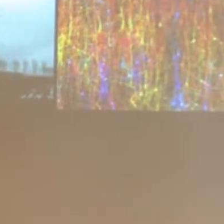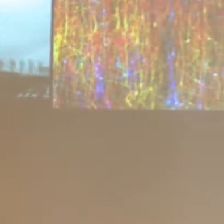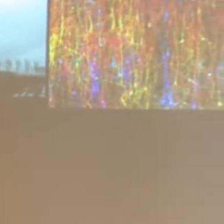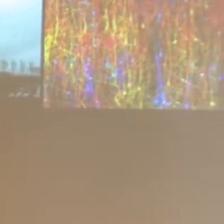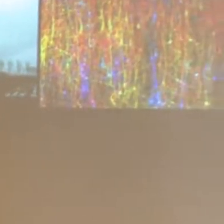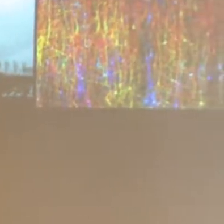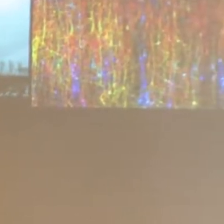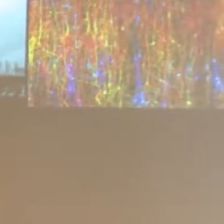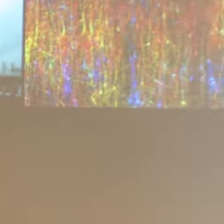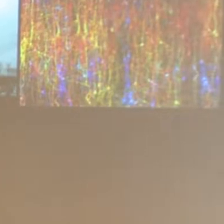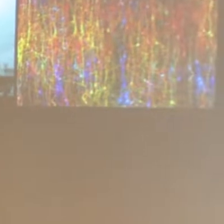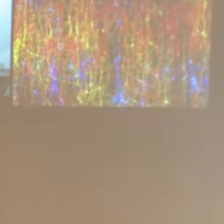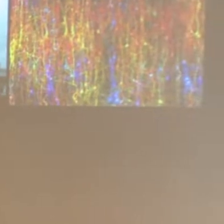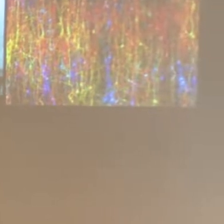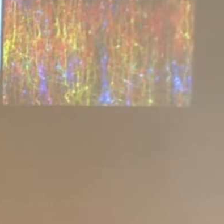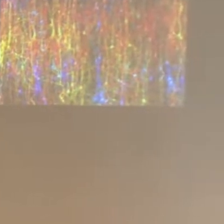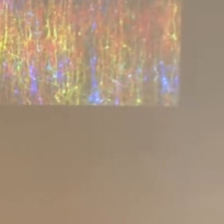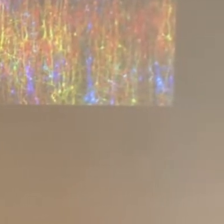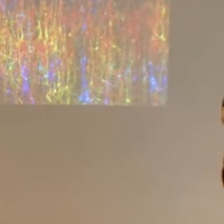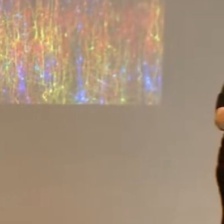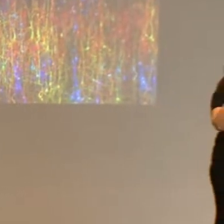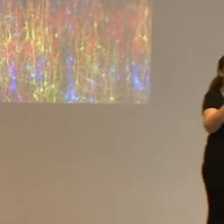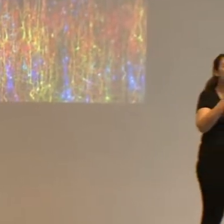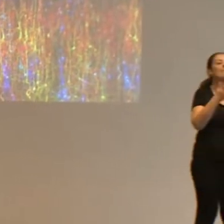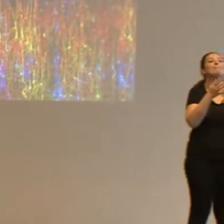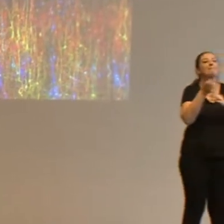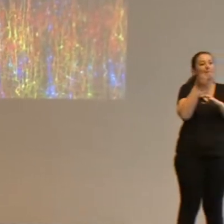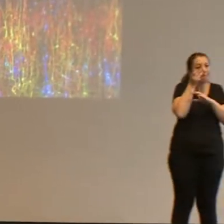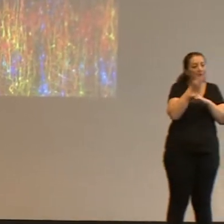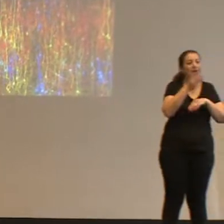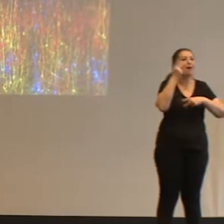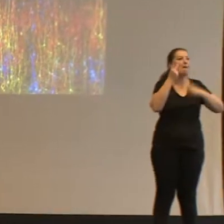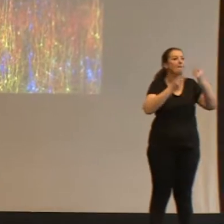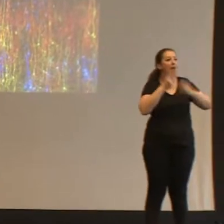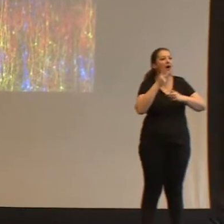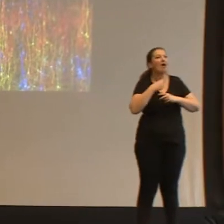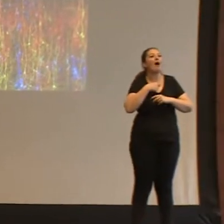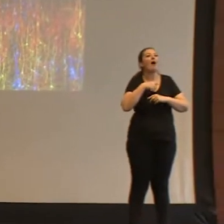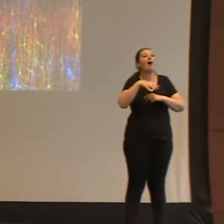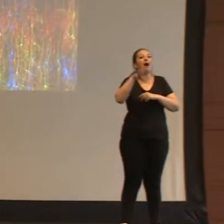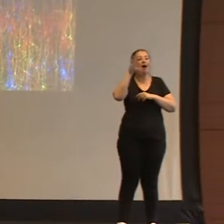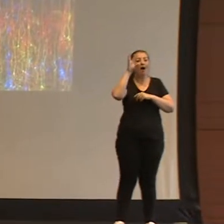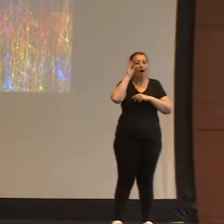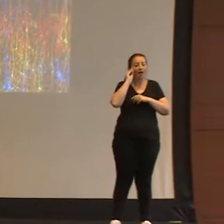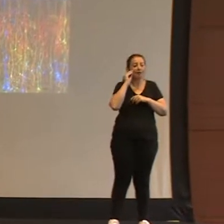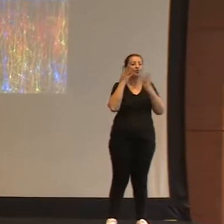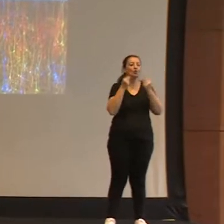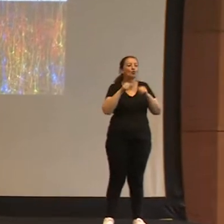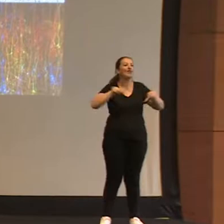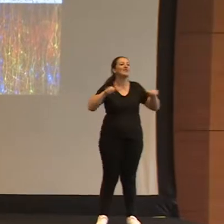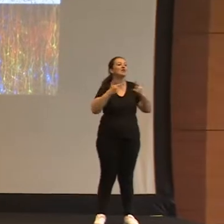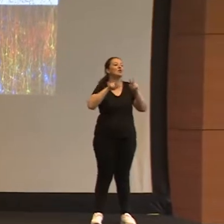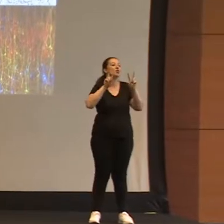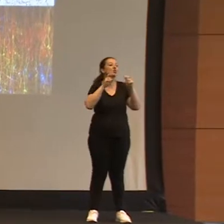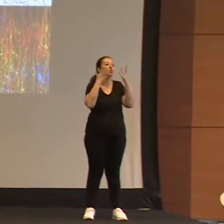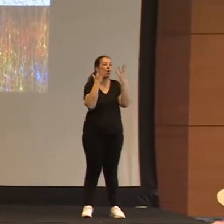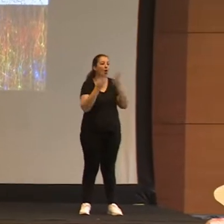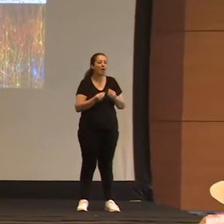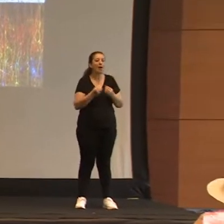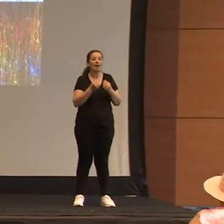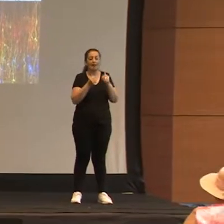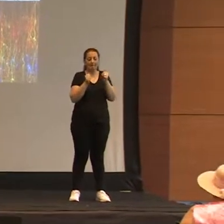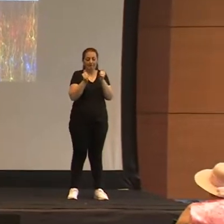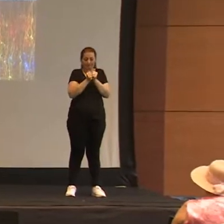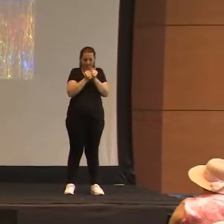about how we can create a better life so it gives us certain um tips about that as well to this